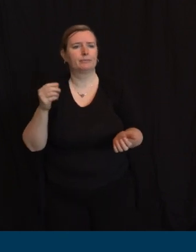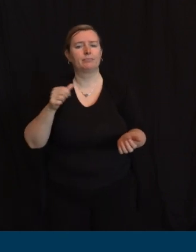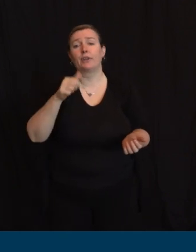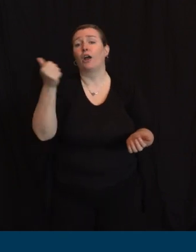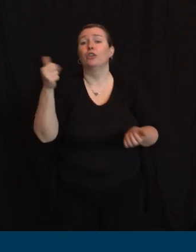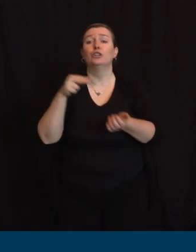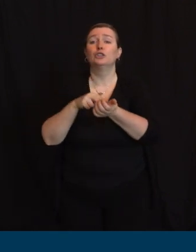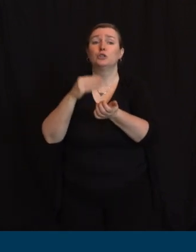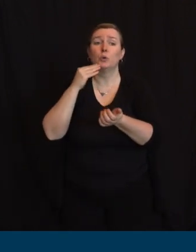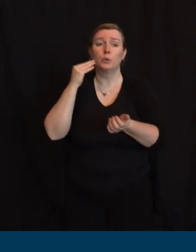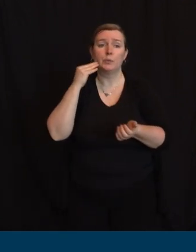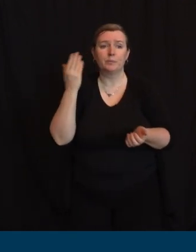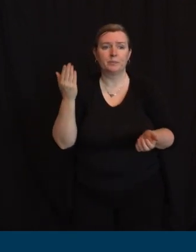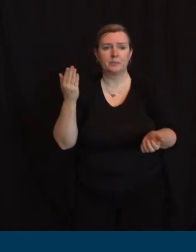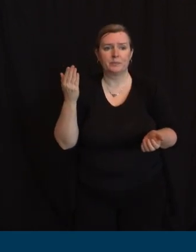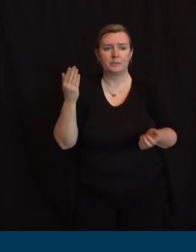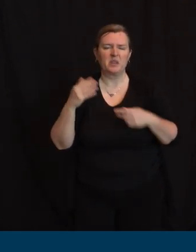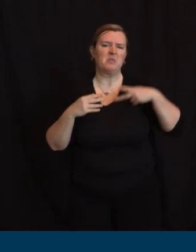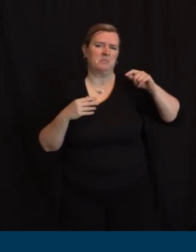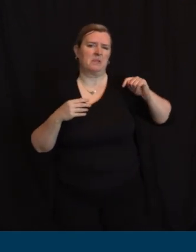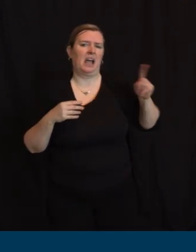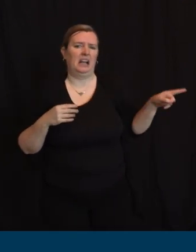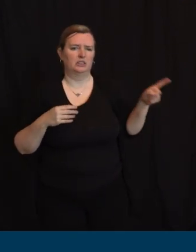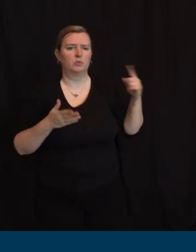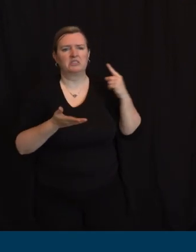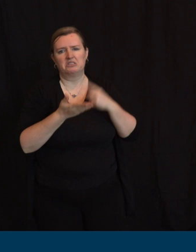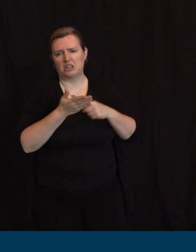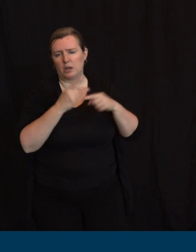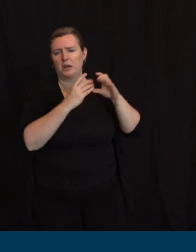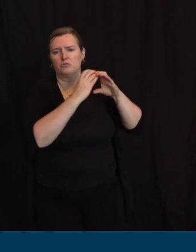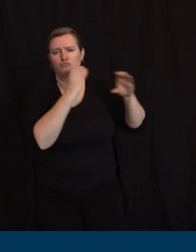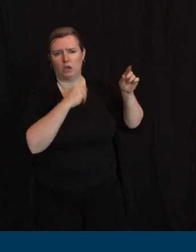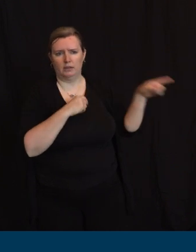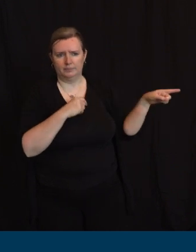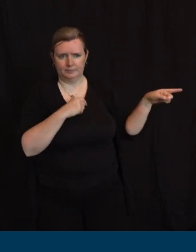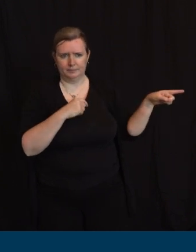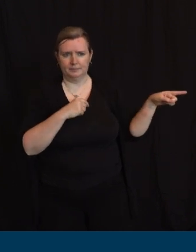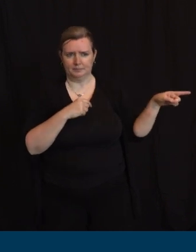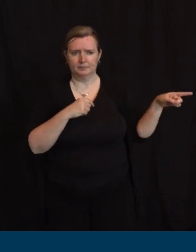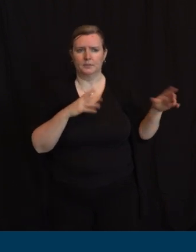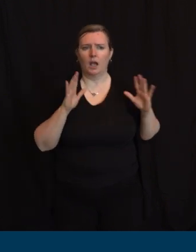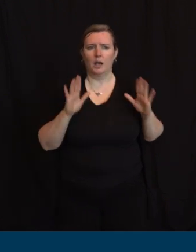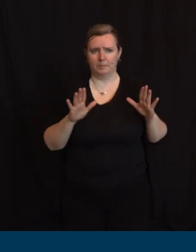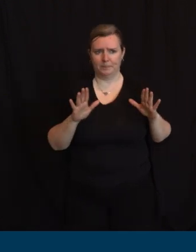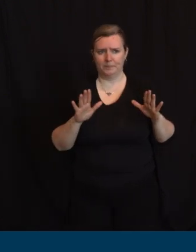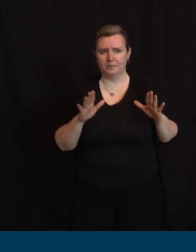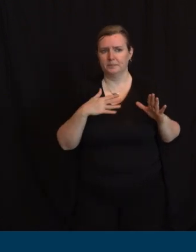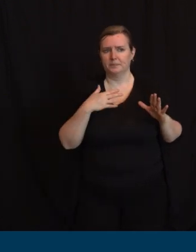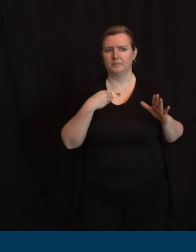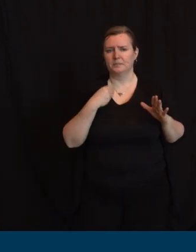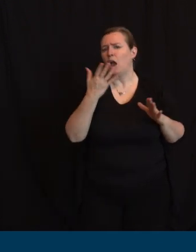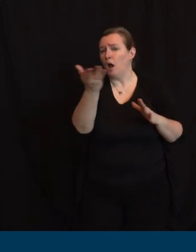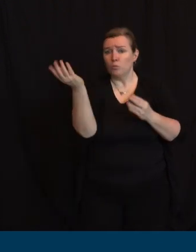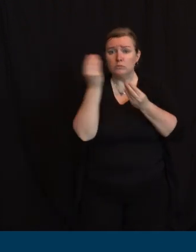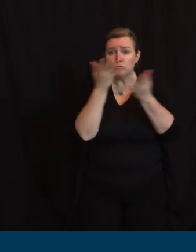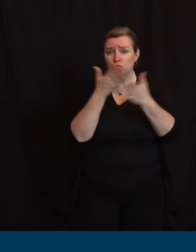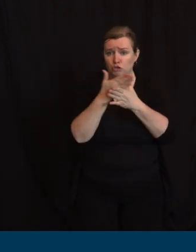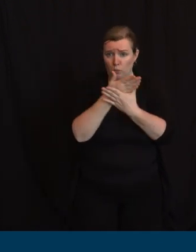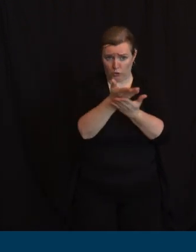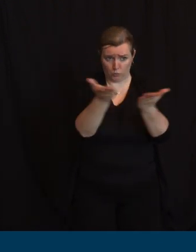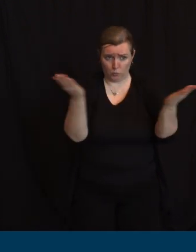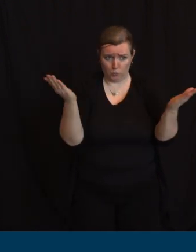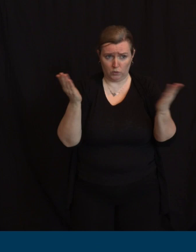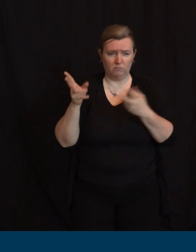trucks question. Judy? I would like to share with you an excerpt from the investigation